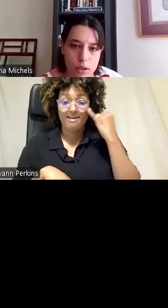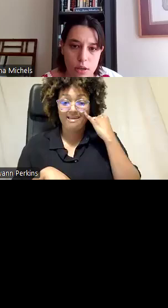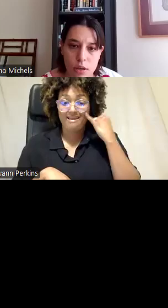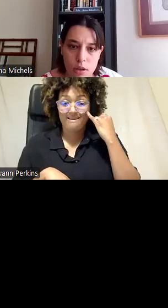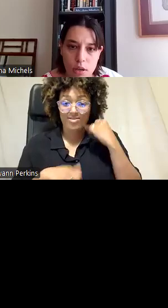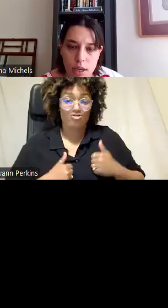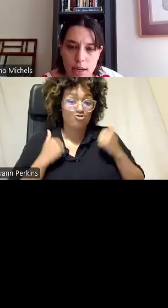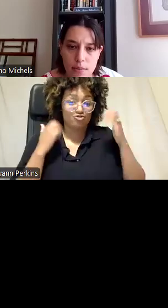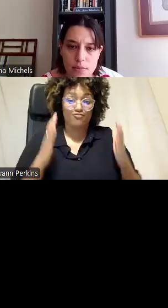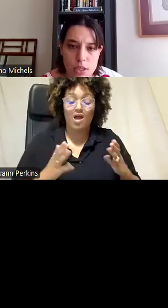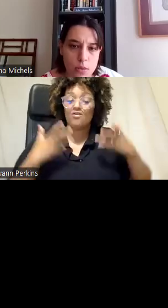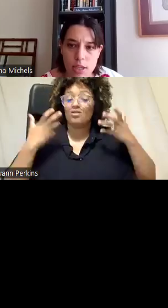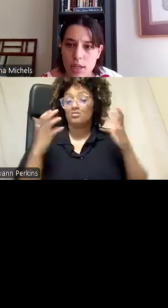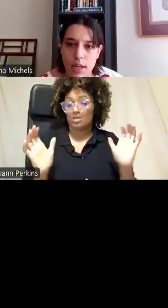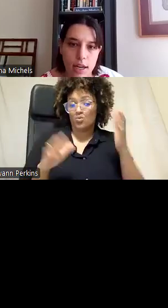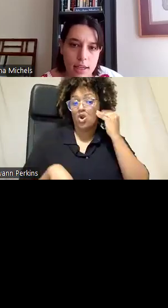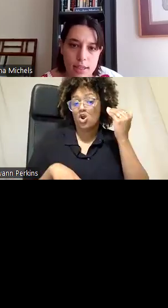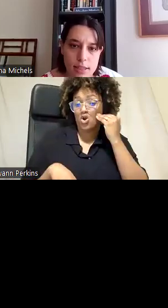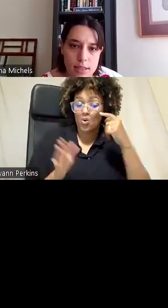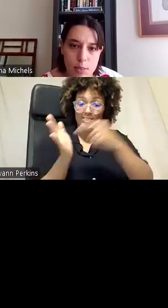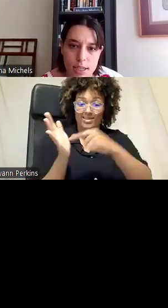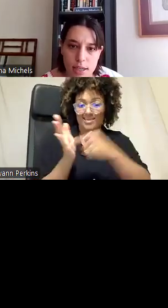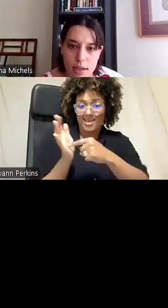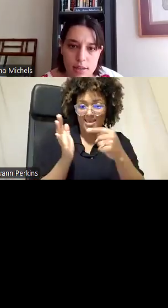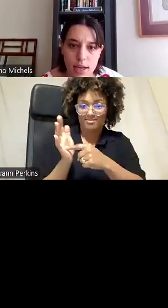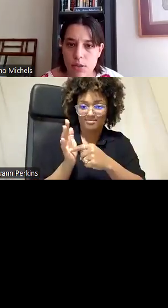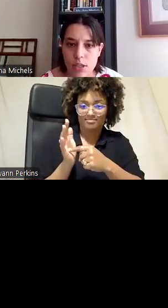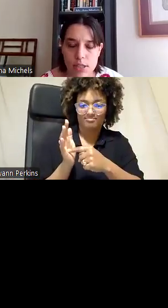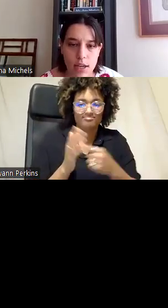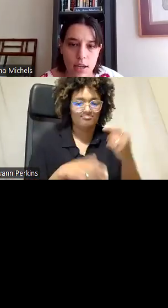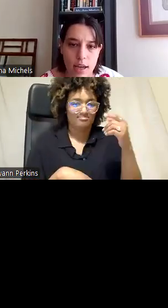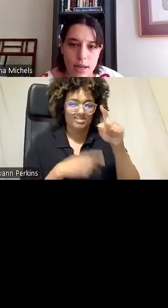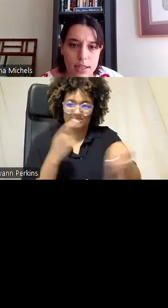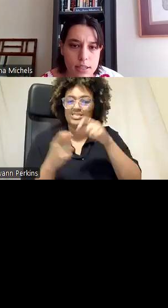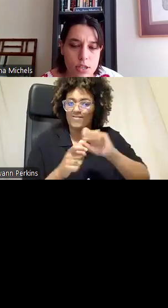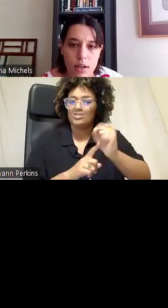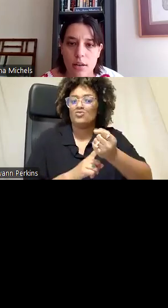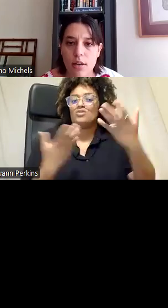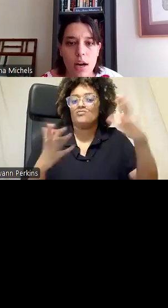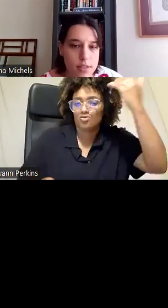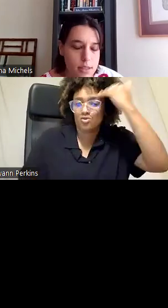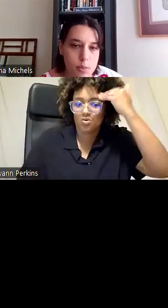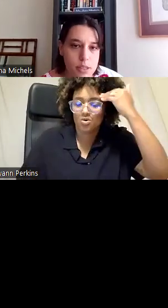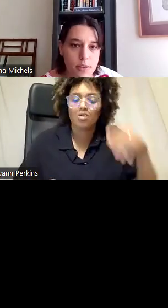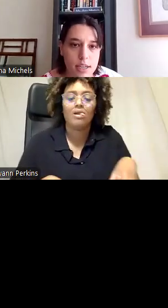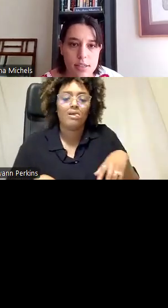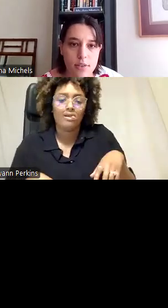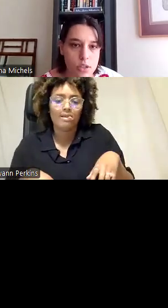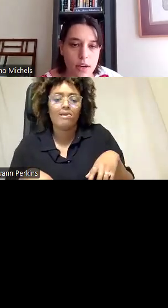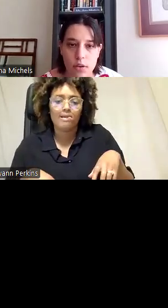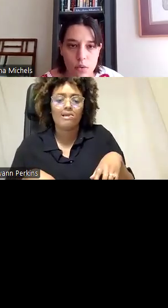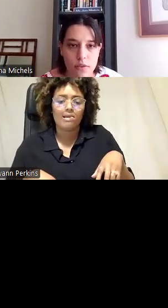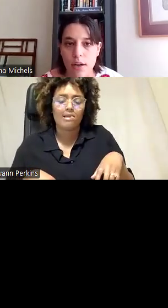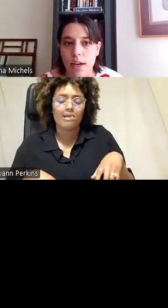of a particular situation. And I think to speak to how to address it, Emma and I touched on obviously the specific needs